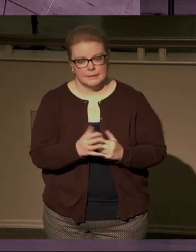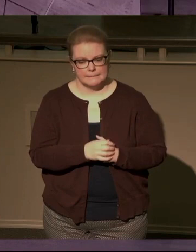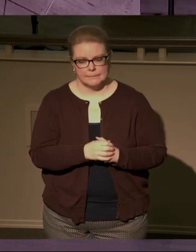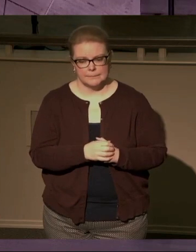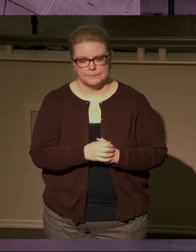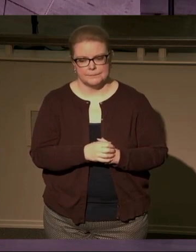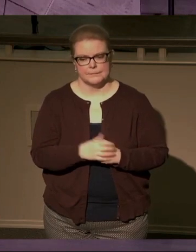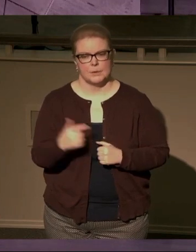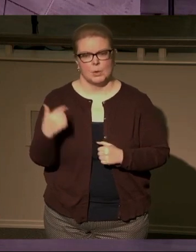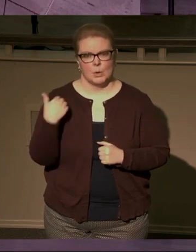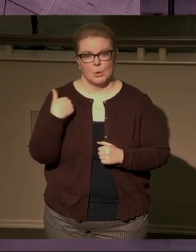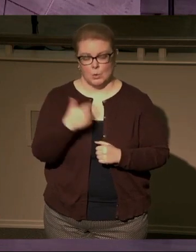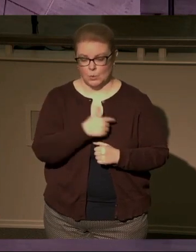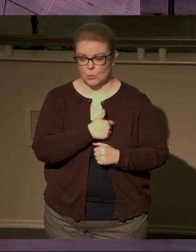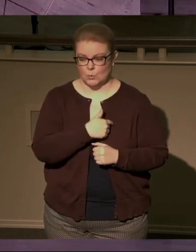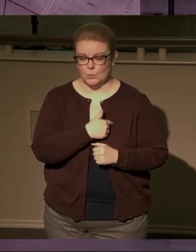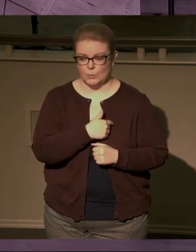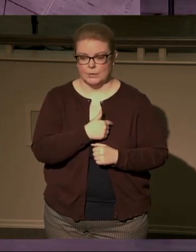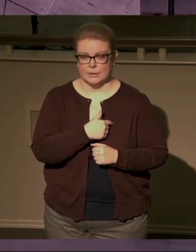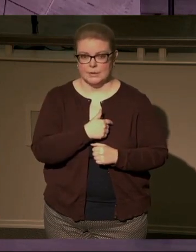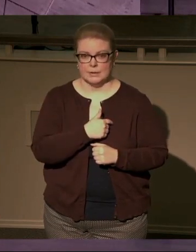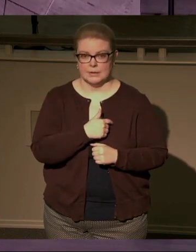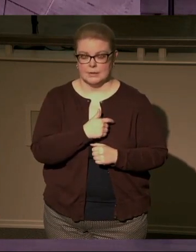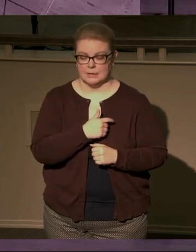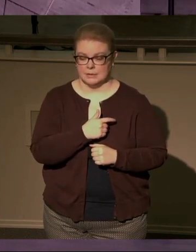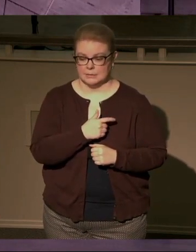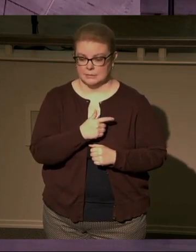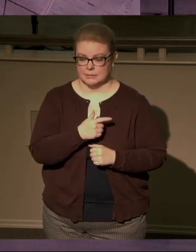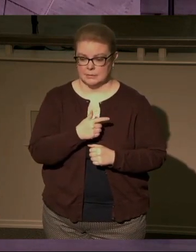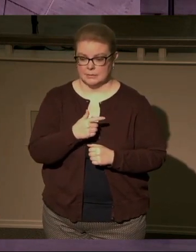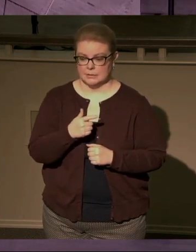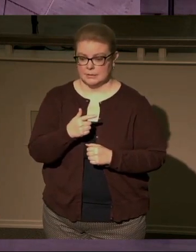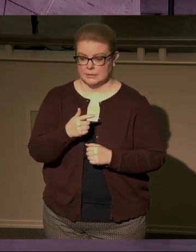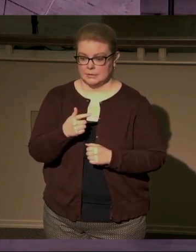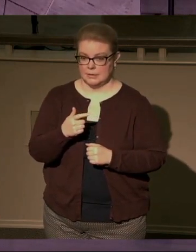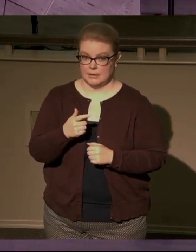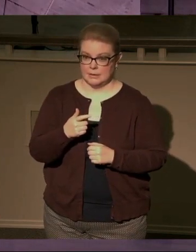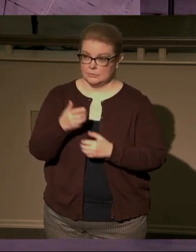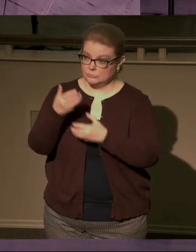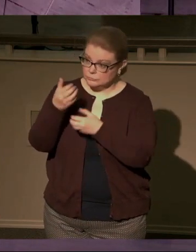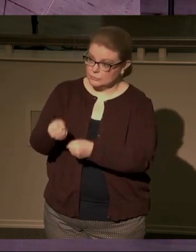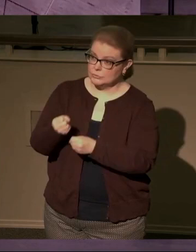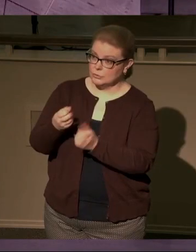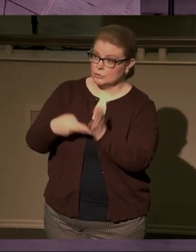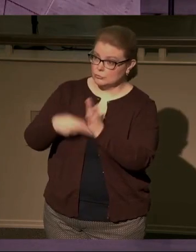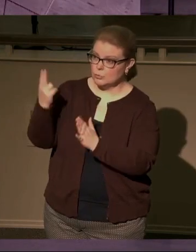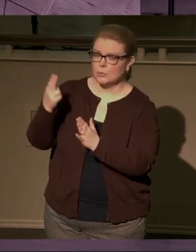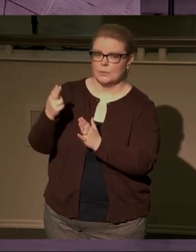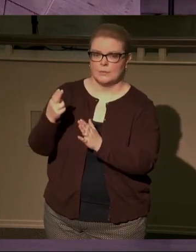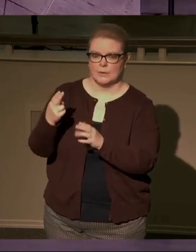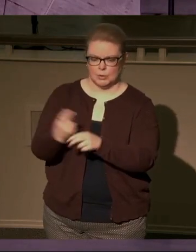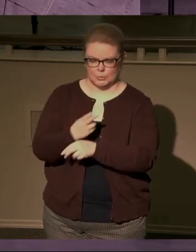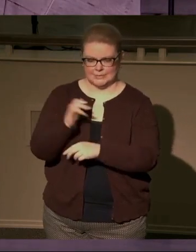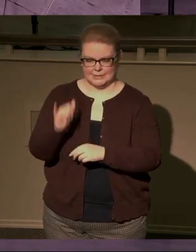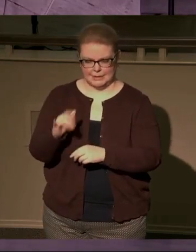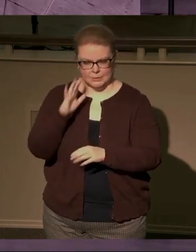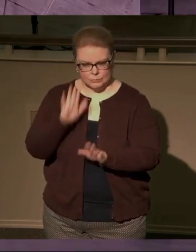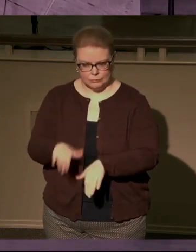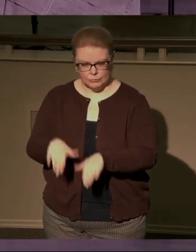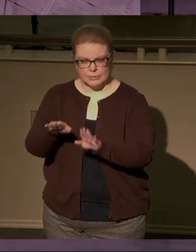we help our kids by holding the line on truth. Let me tell you something that's coming along